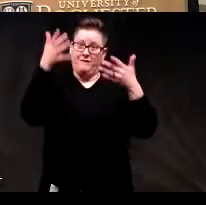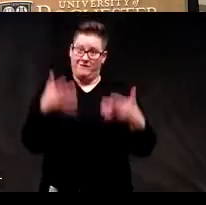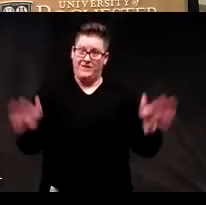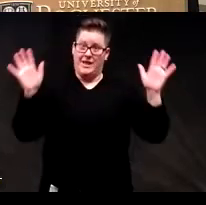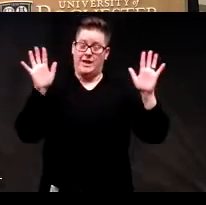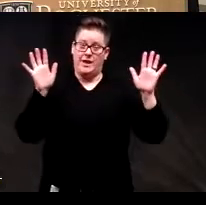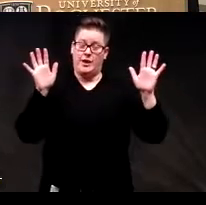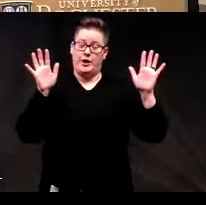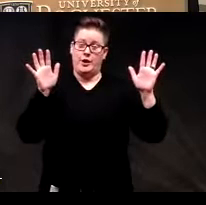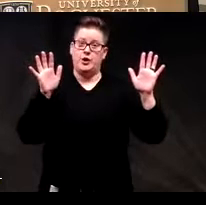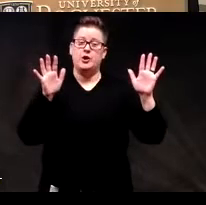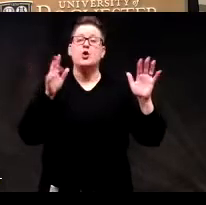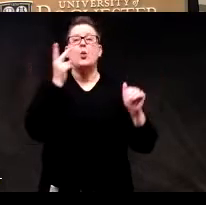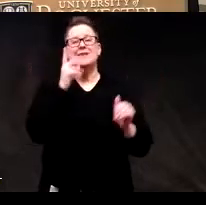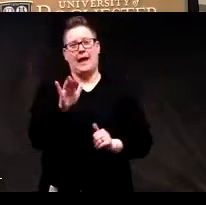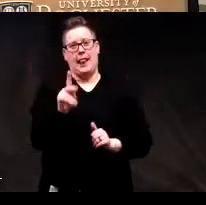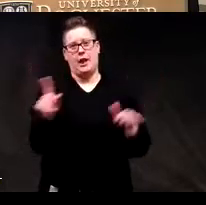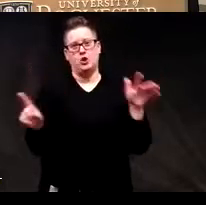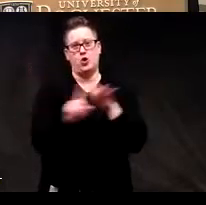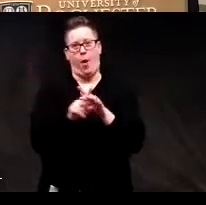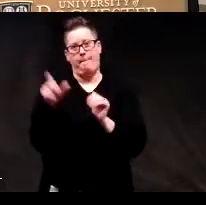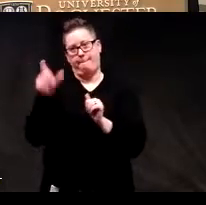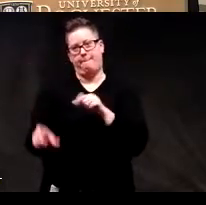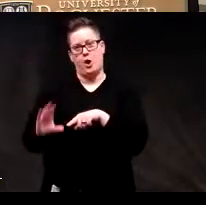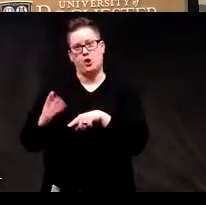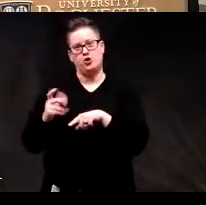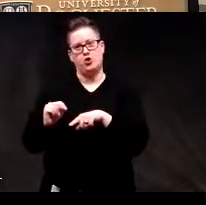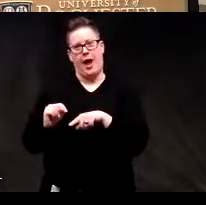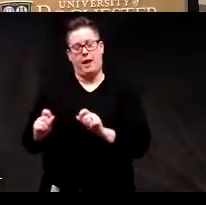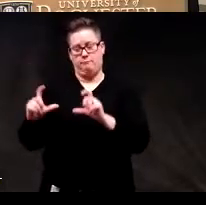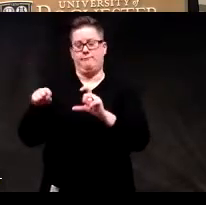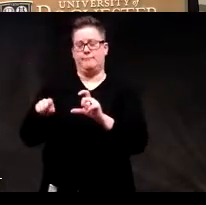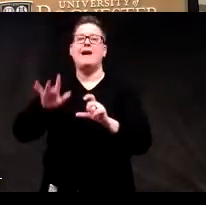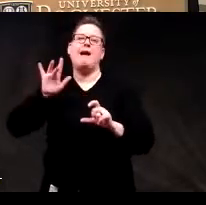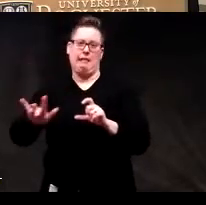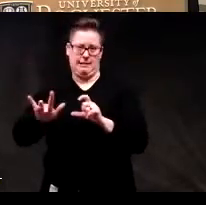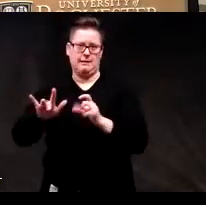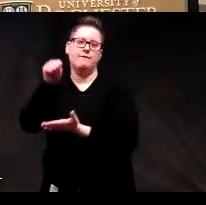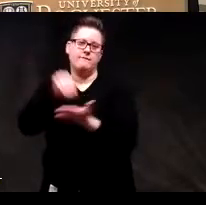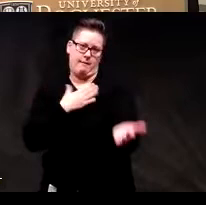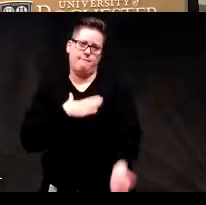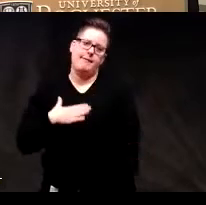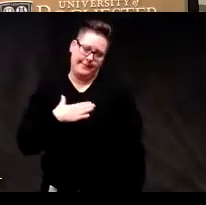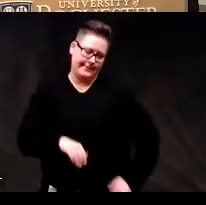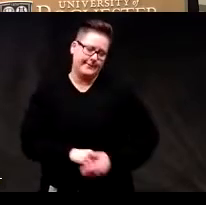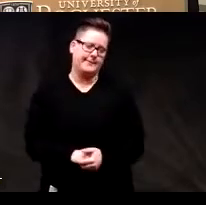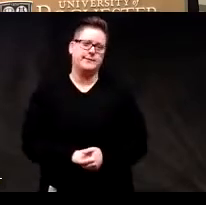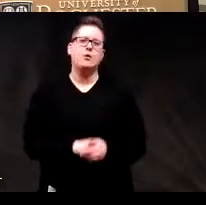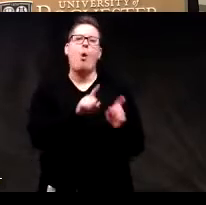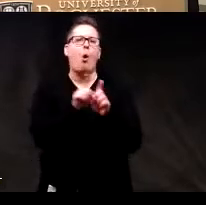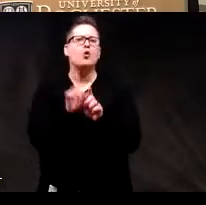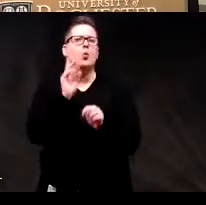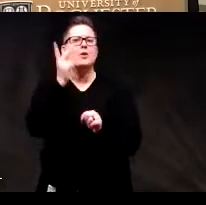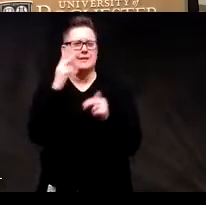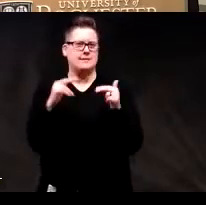talk, the link to the evaluation will be posted in the chat box. And there'll also be a slide with